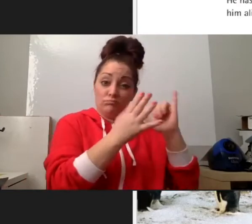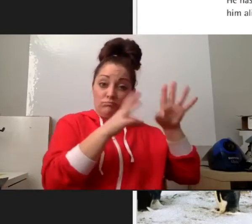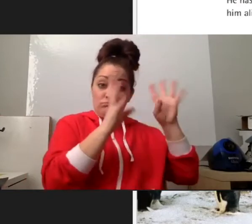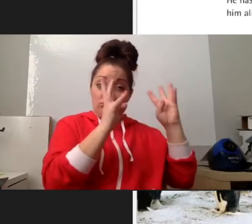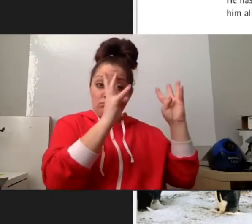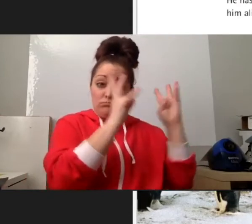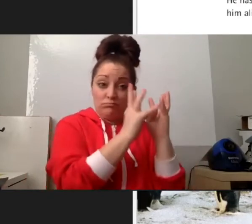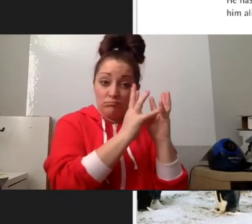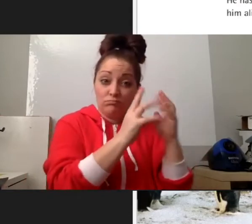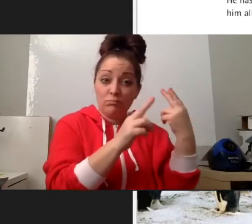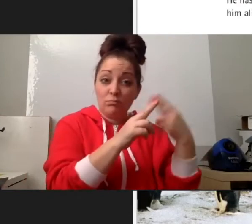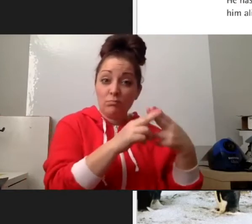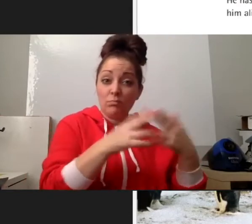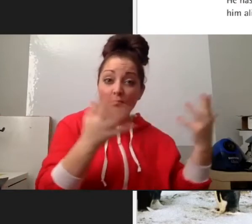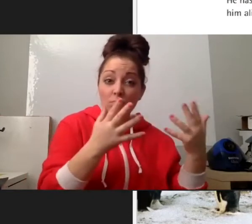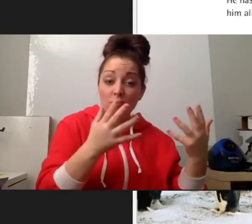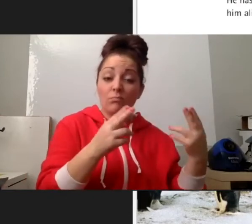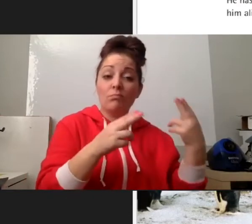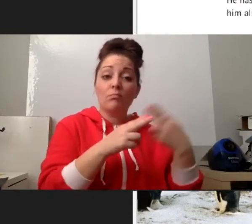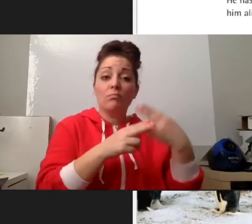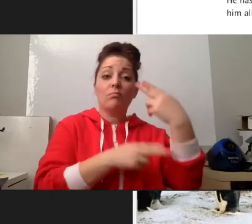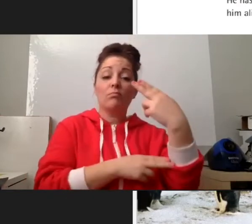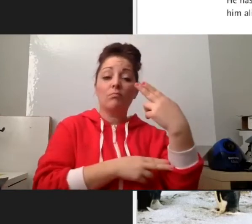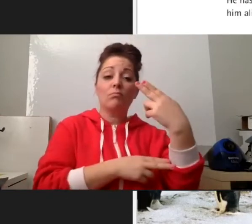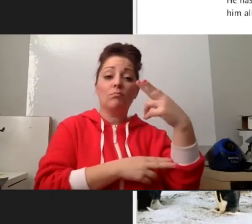called a huddle.